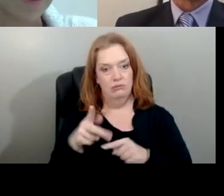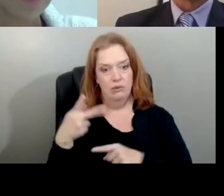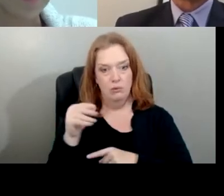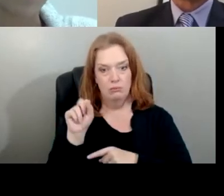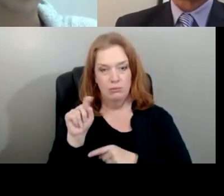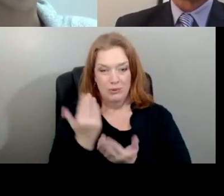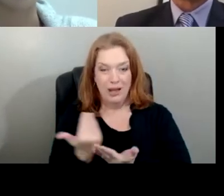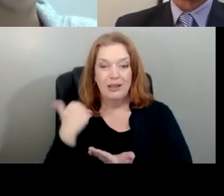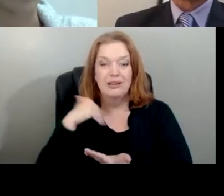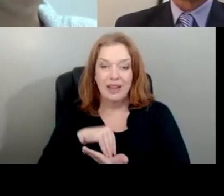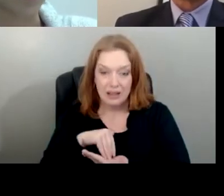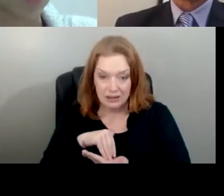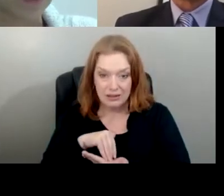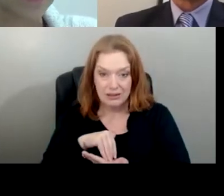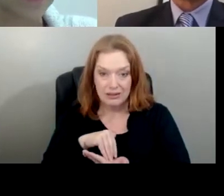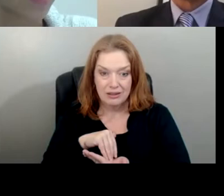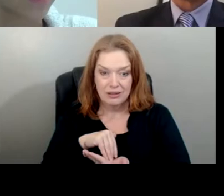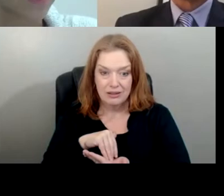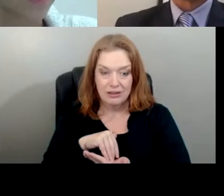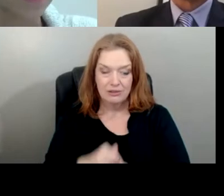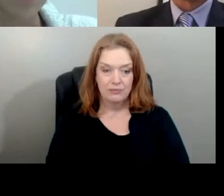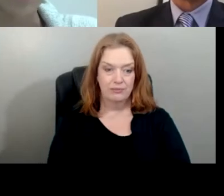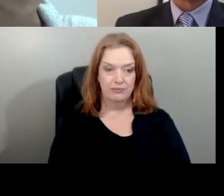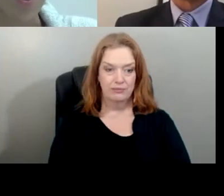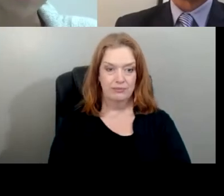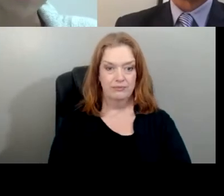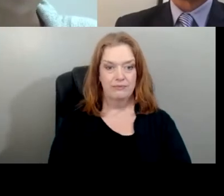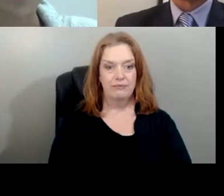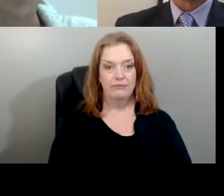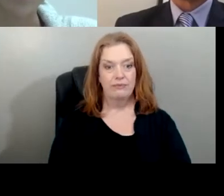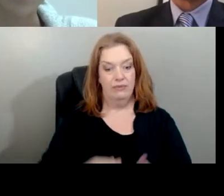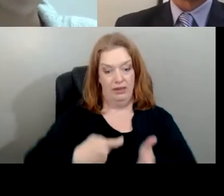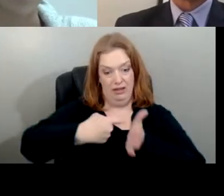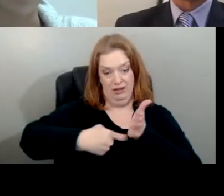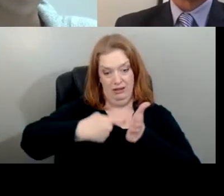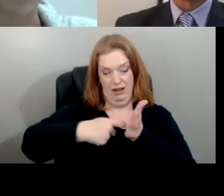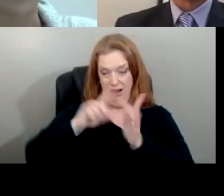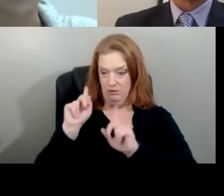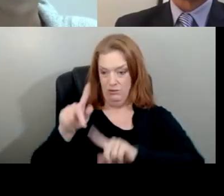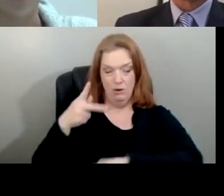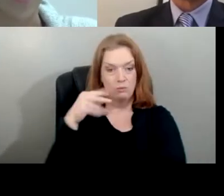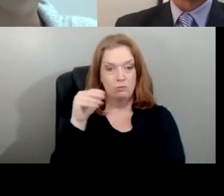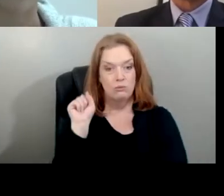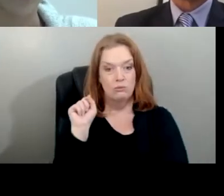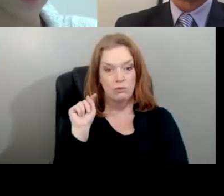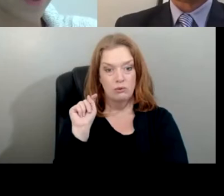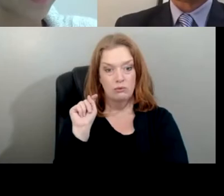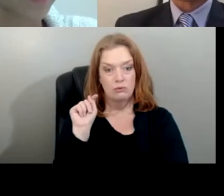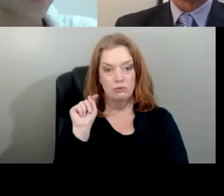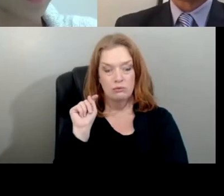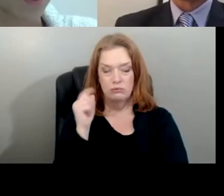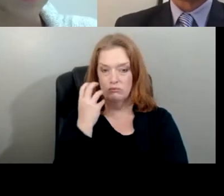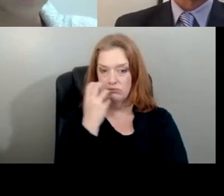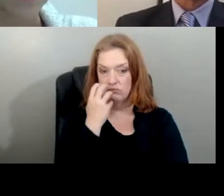again if he or she were to work at state agencies. The costs for this are high for our